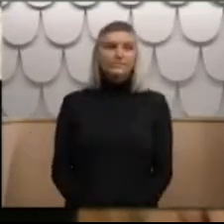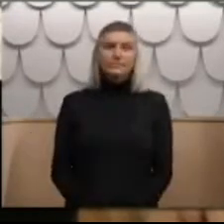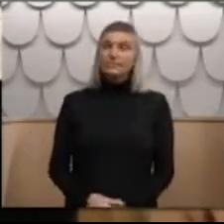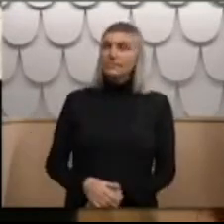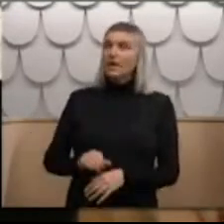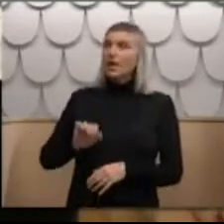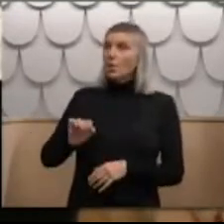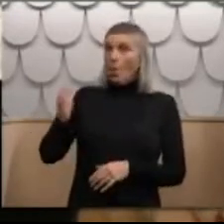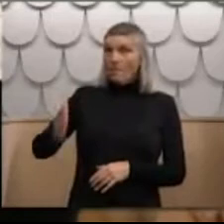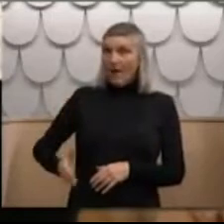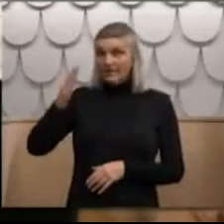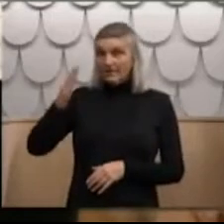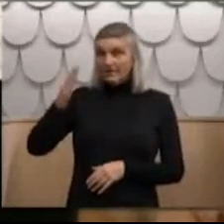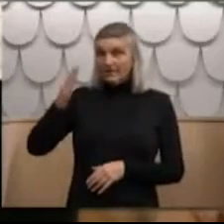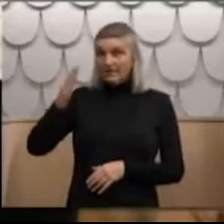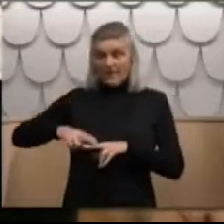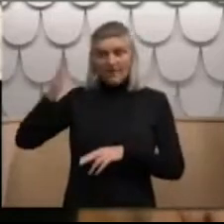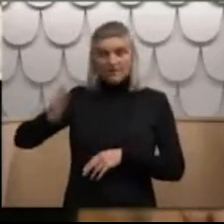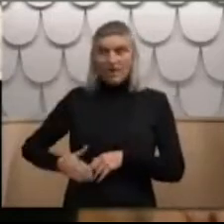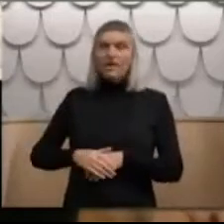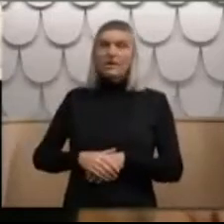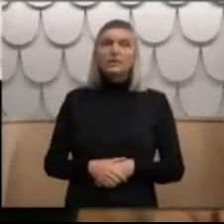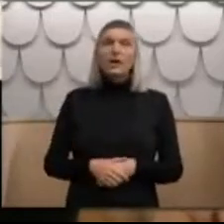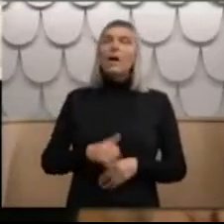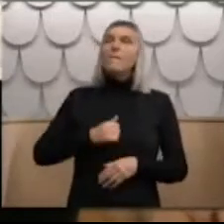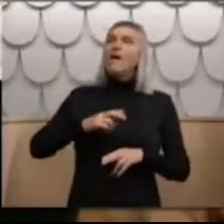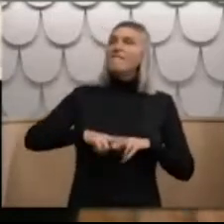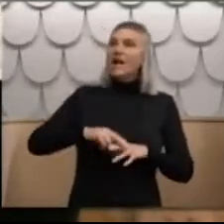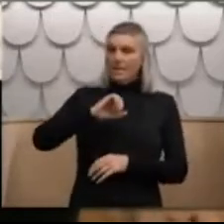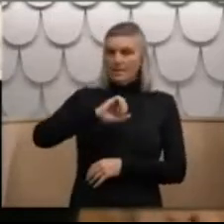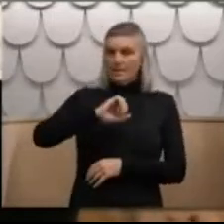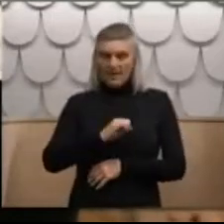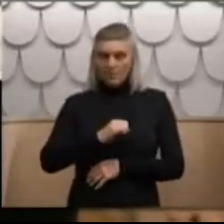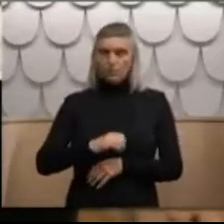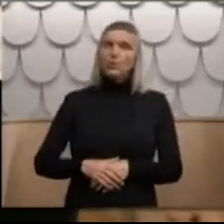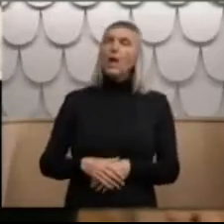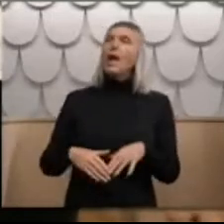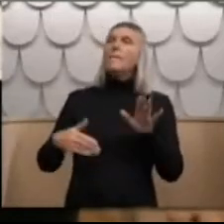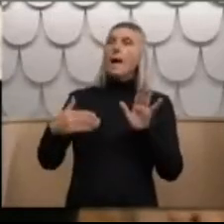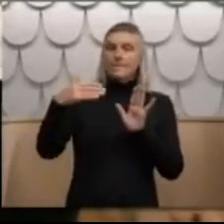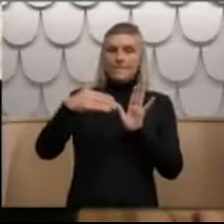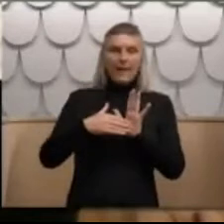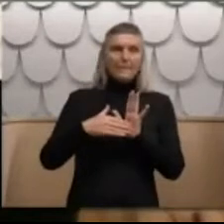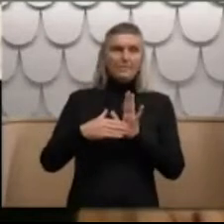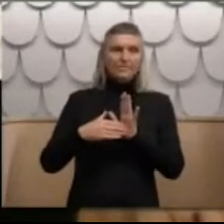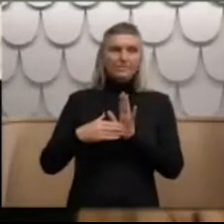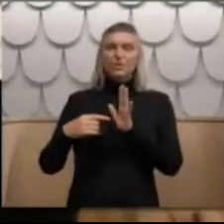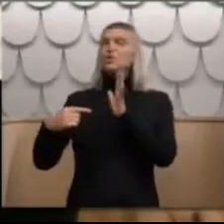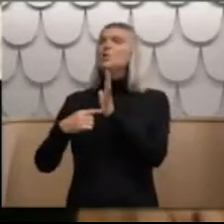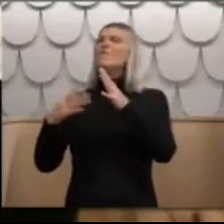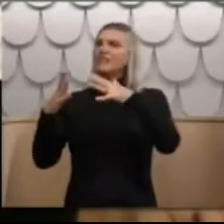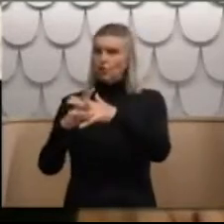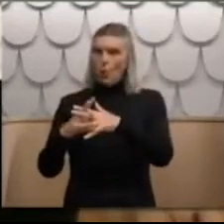mother's side and your father's side? Father's side. My father's Maniapoto and my mum's Tūwharetoa. Kia ora, kia ora.